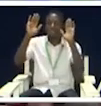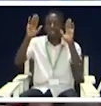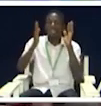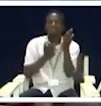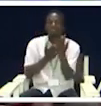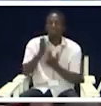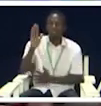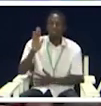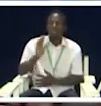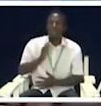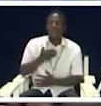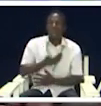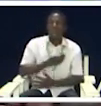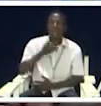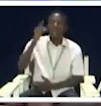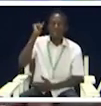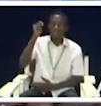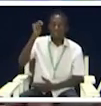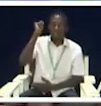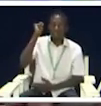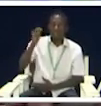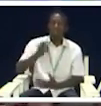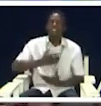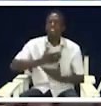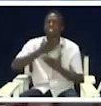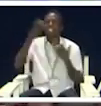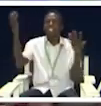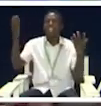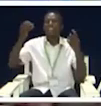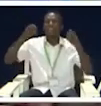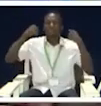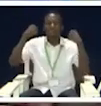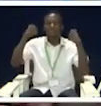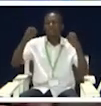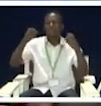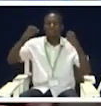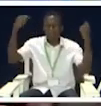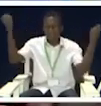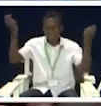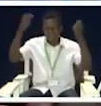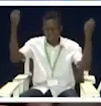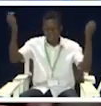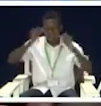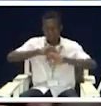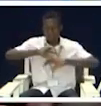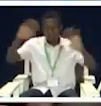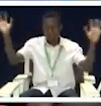testimonies. Let's just shout a powerful hallelujah again.